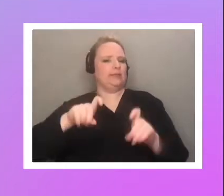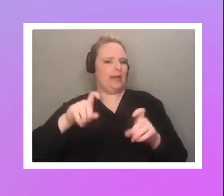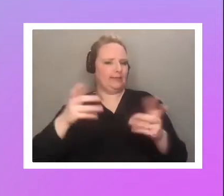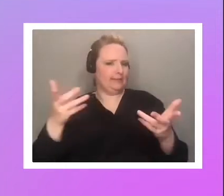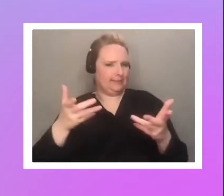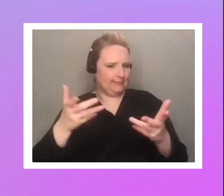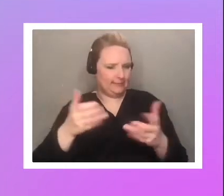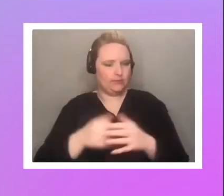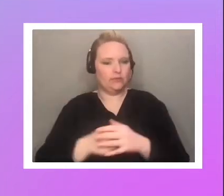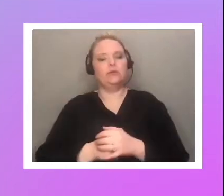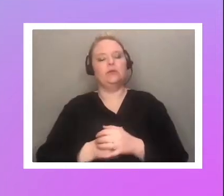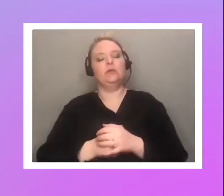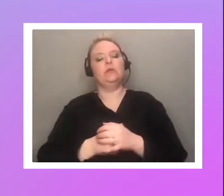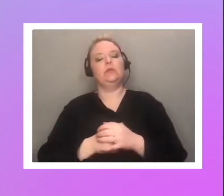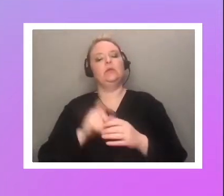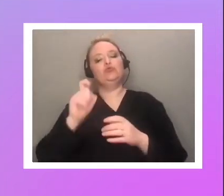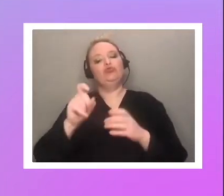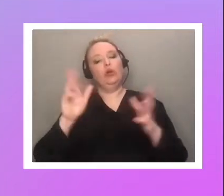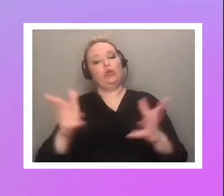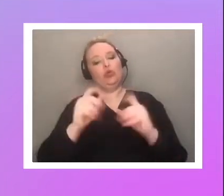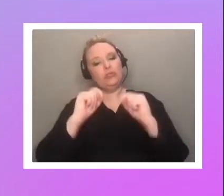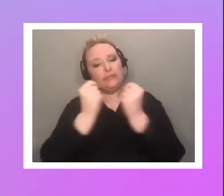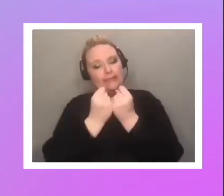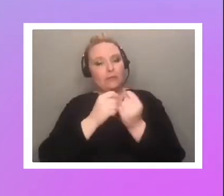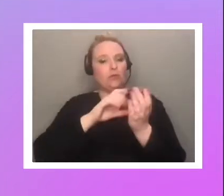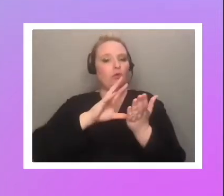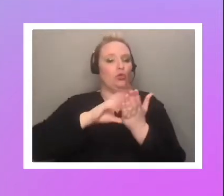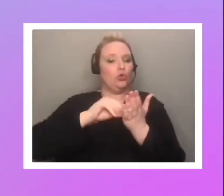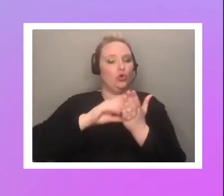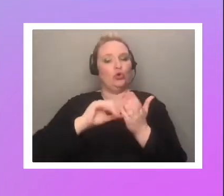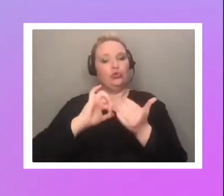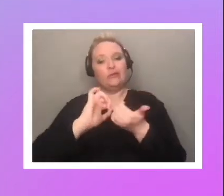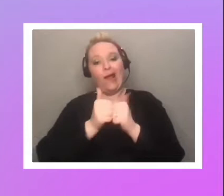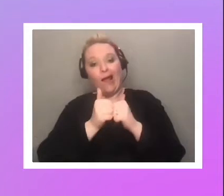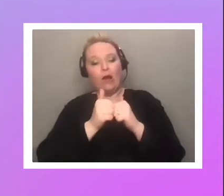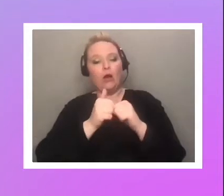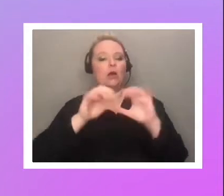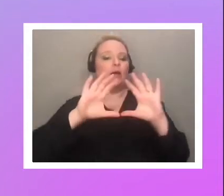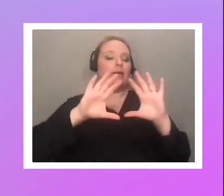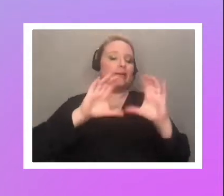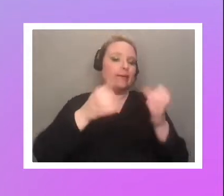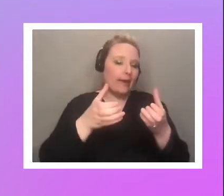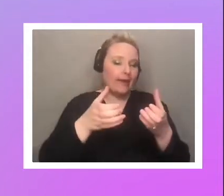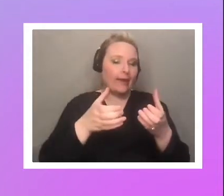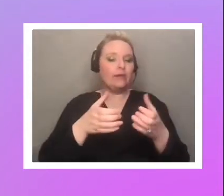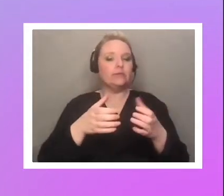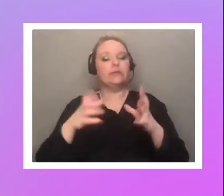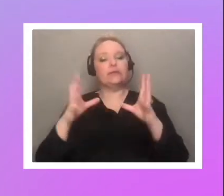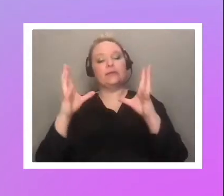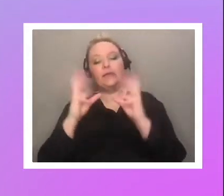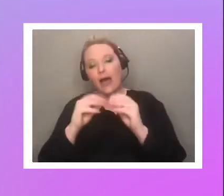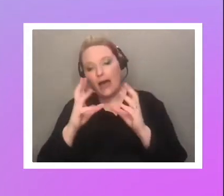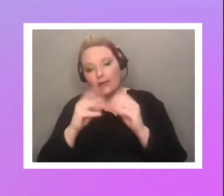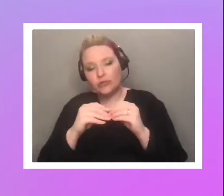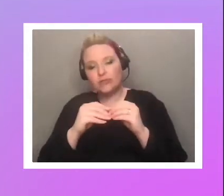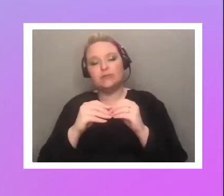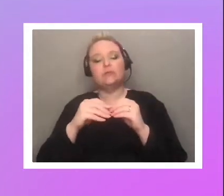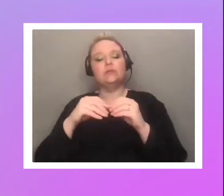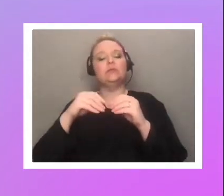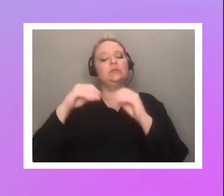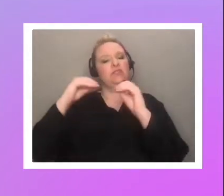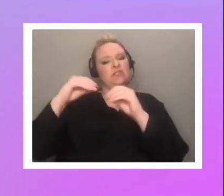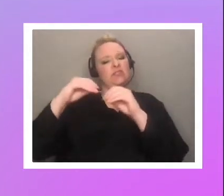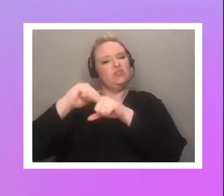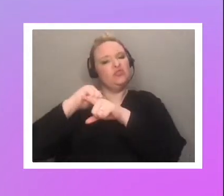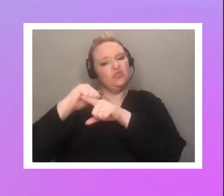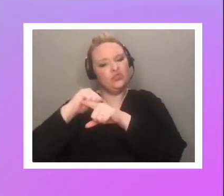You want to encourage teams to learn through courses, attend conferences like this one, and offering team training on